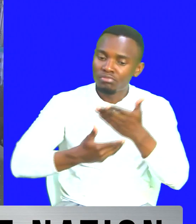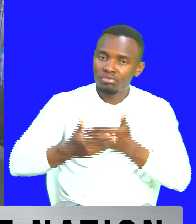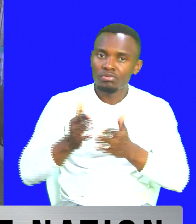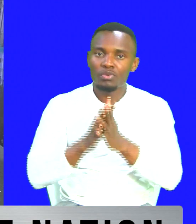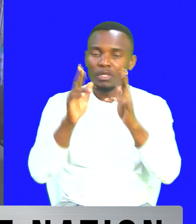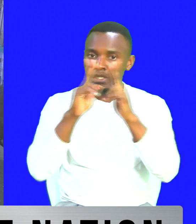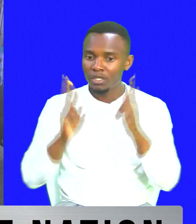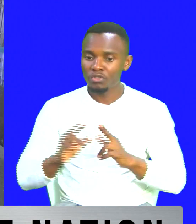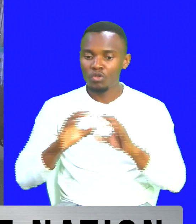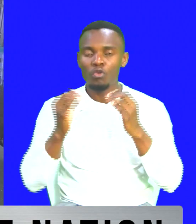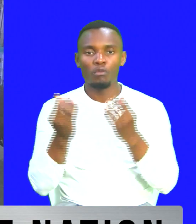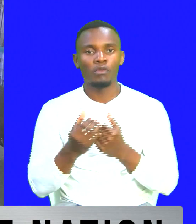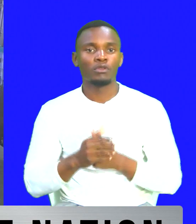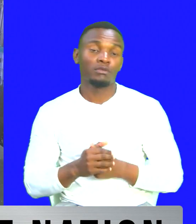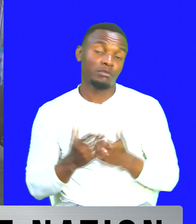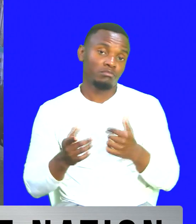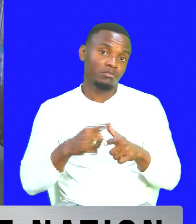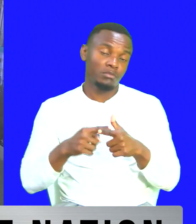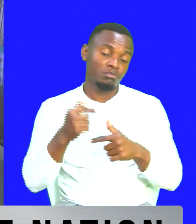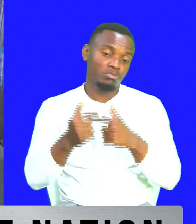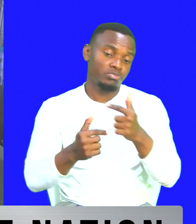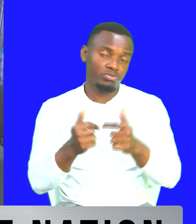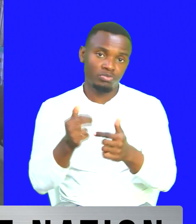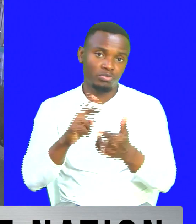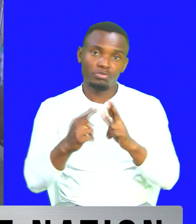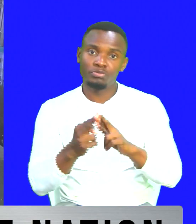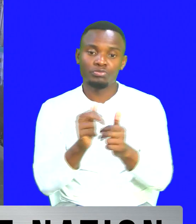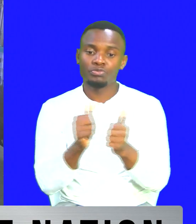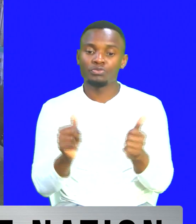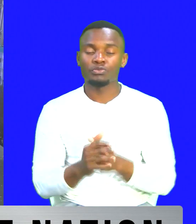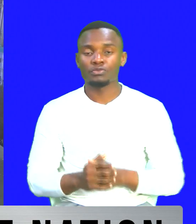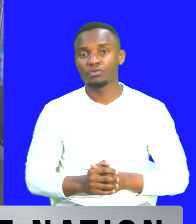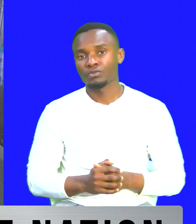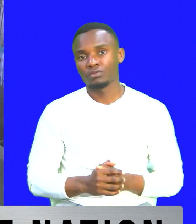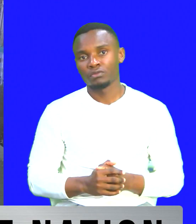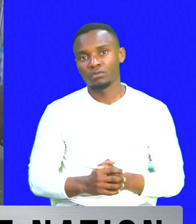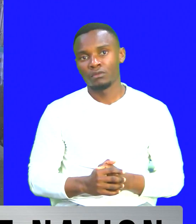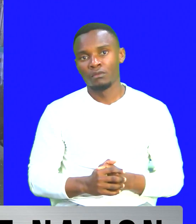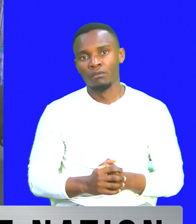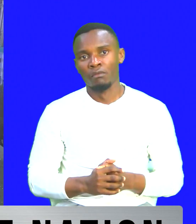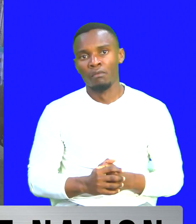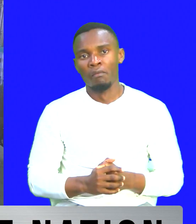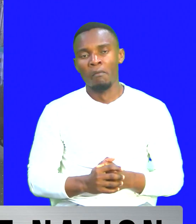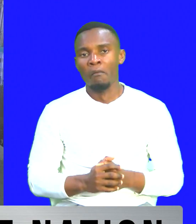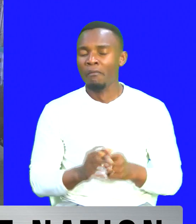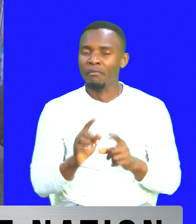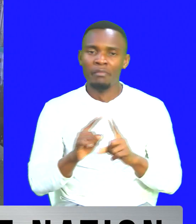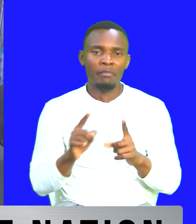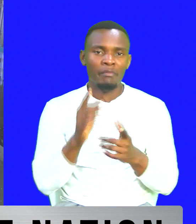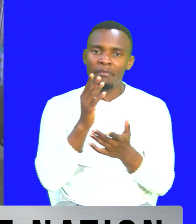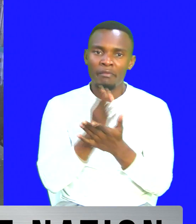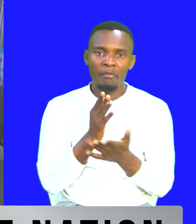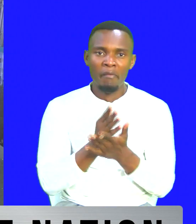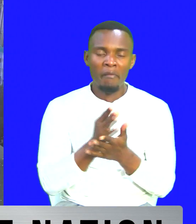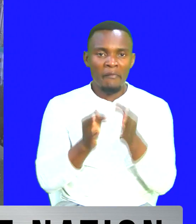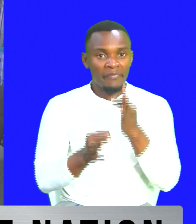them. Well, I don't want to undermine the country Haiti itself, but Jonah, seriously, if